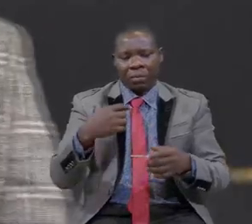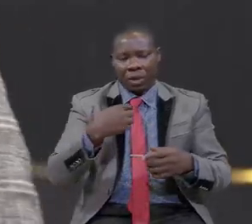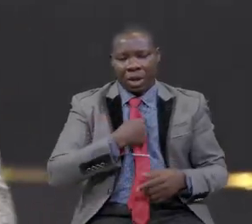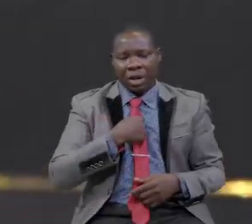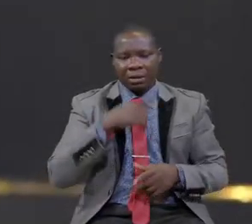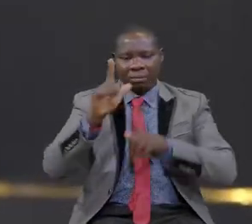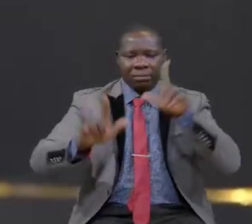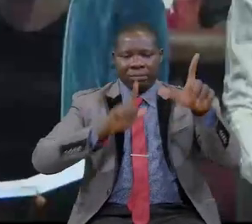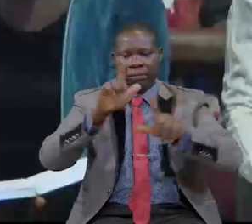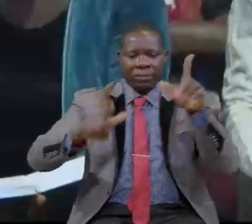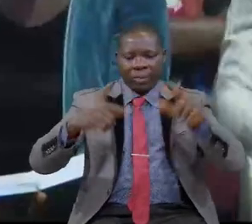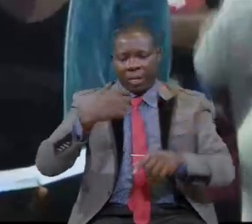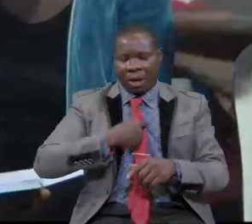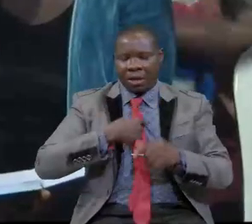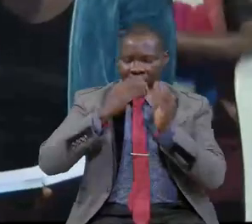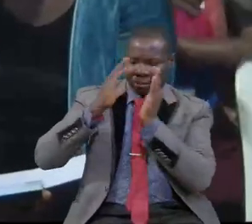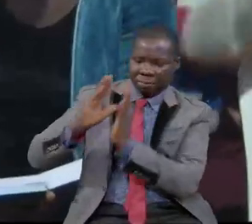say it.